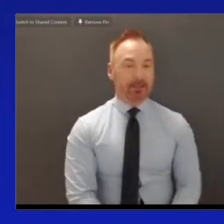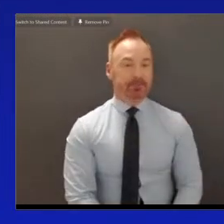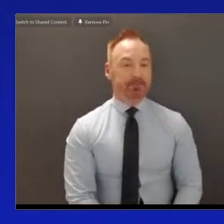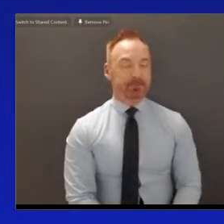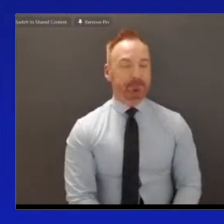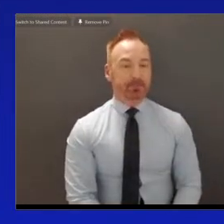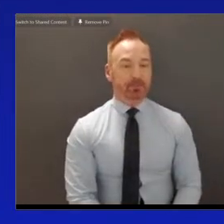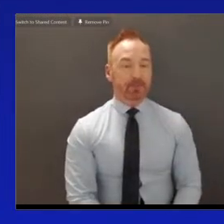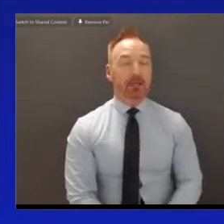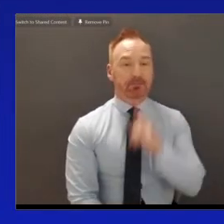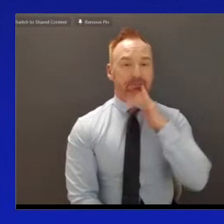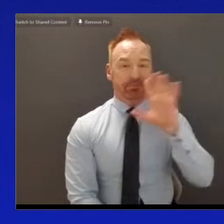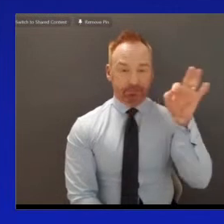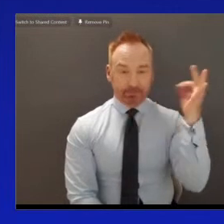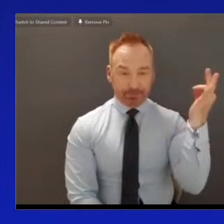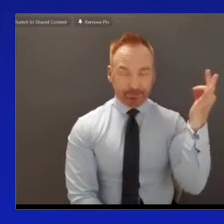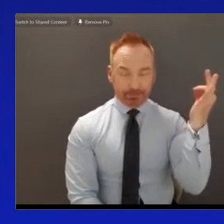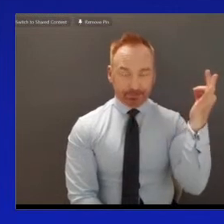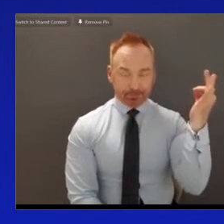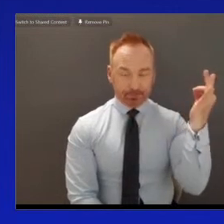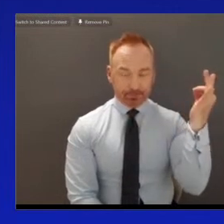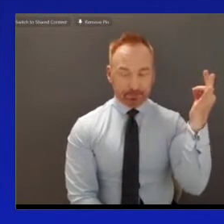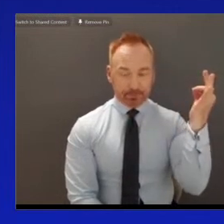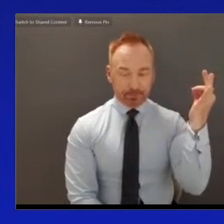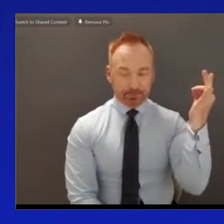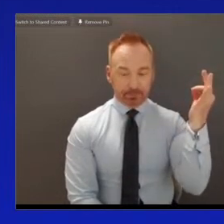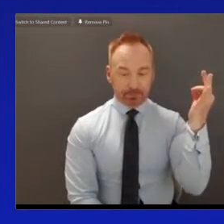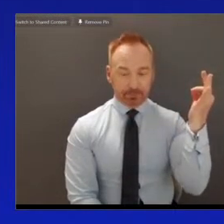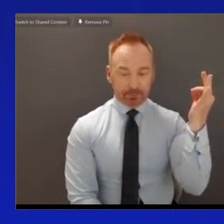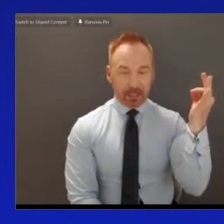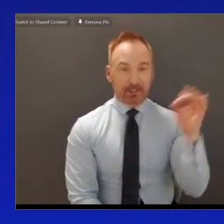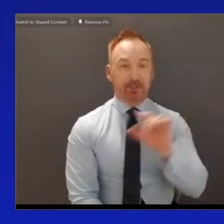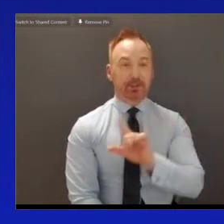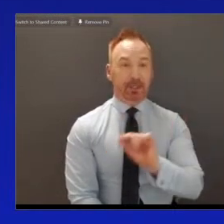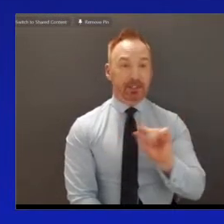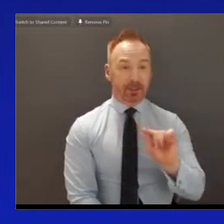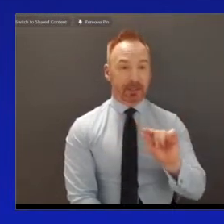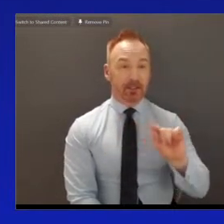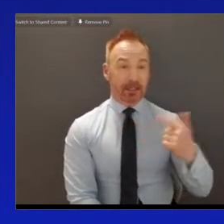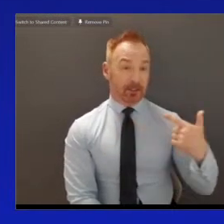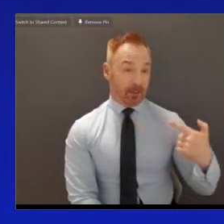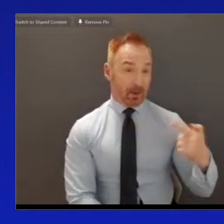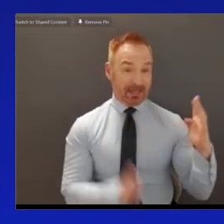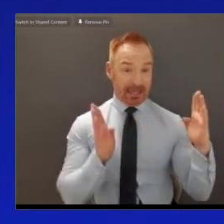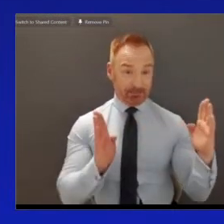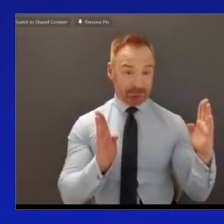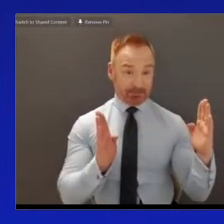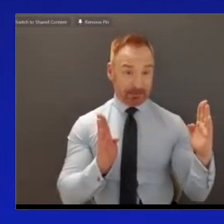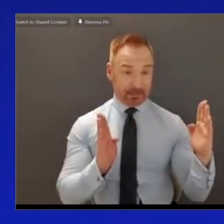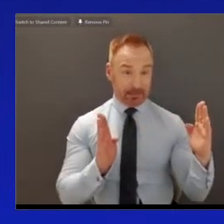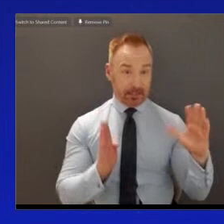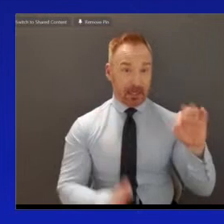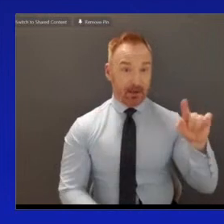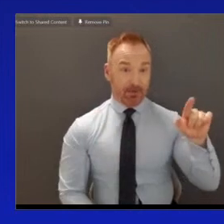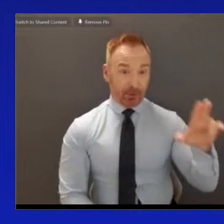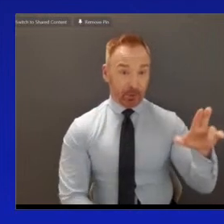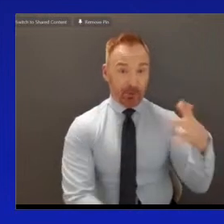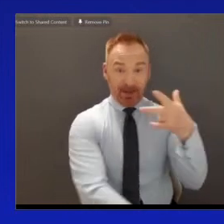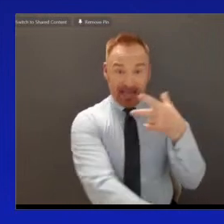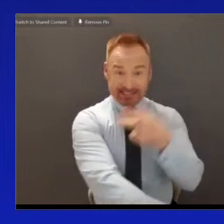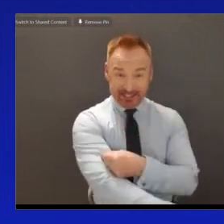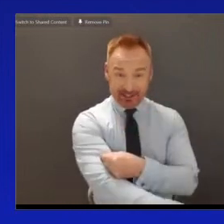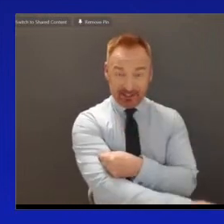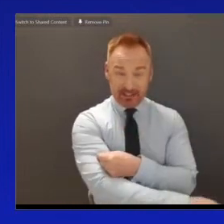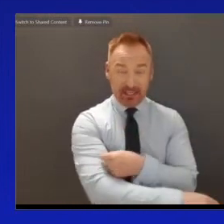2020-2021, la ville d'Ottawa a enregistré le taux de vaccination contre l'influenza le plus élevé de son histoire. And we